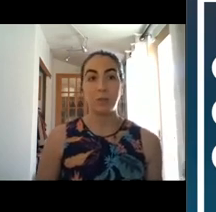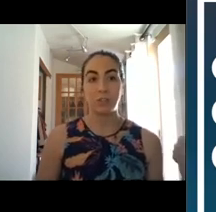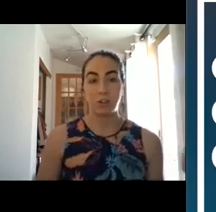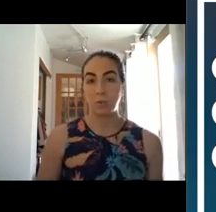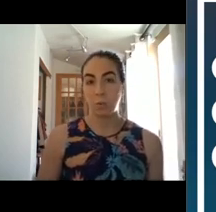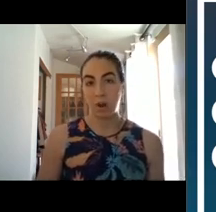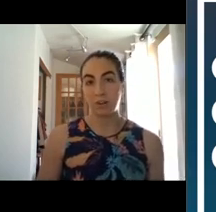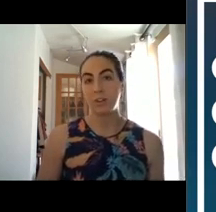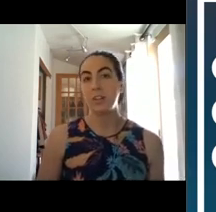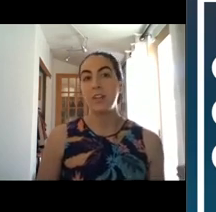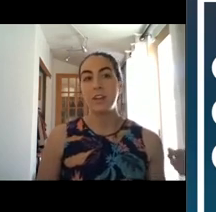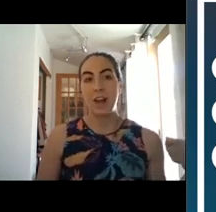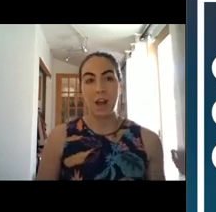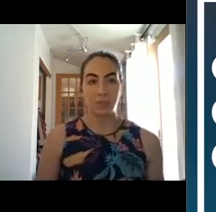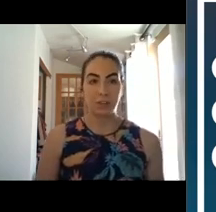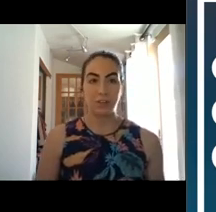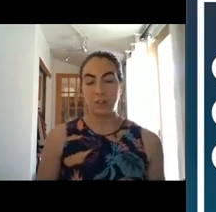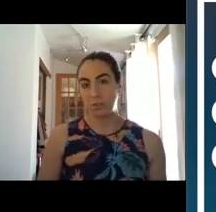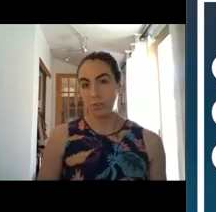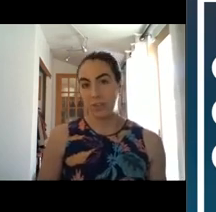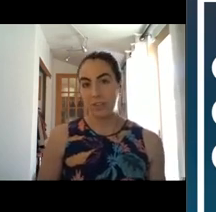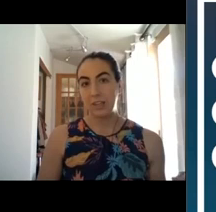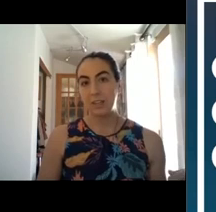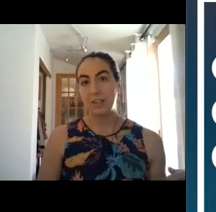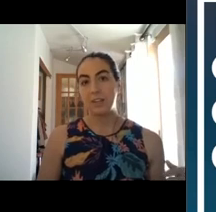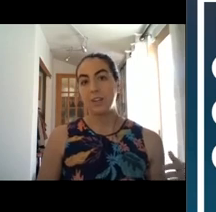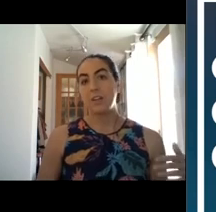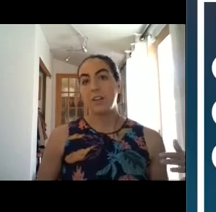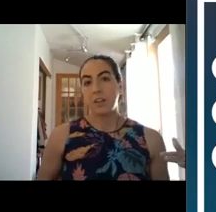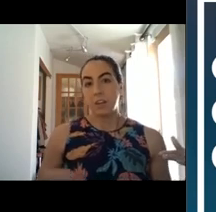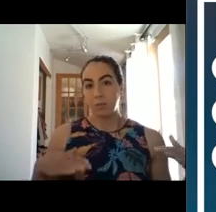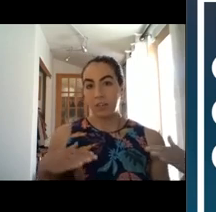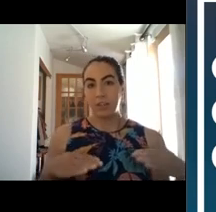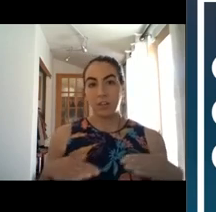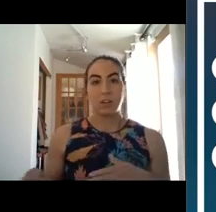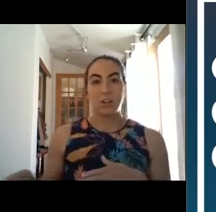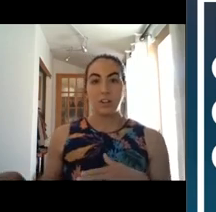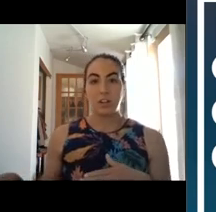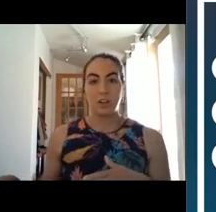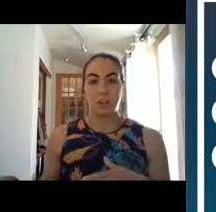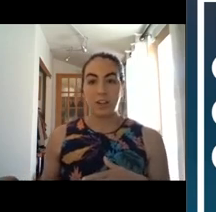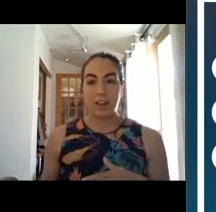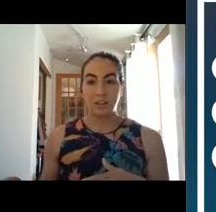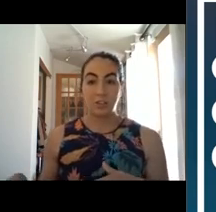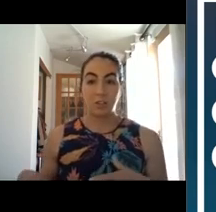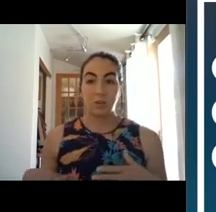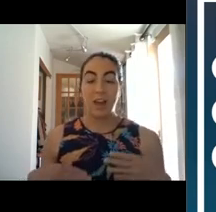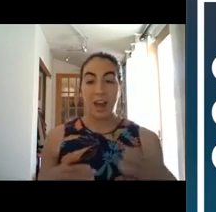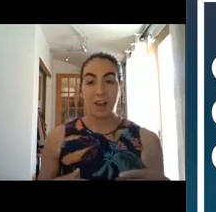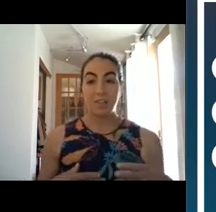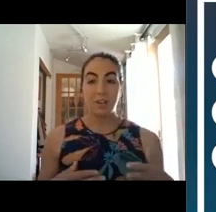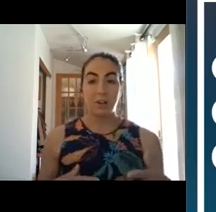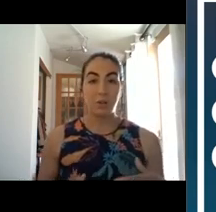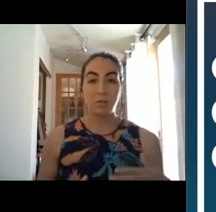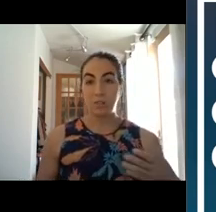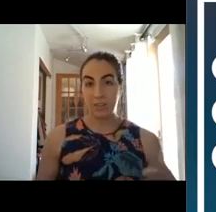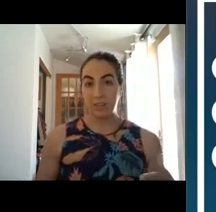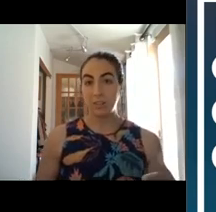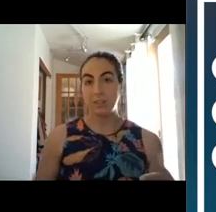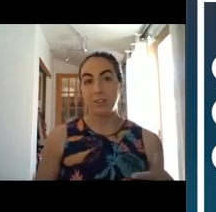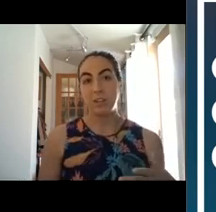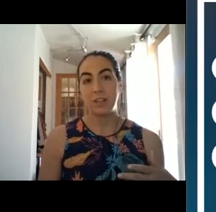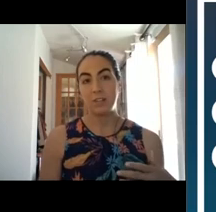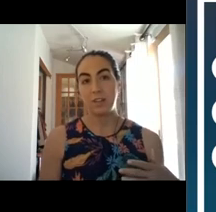deeply with soap and water after each use. And I think that really encouraging our clients to have their